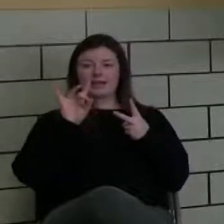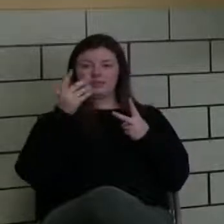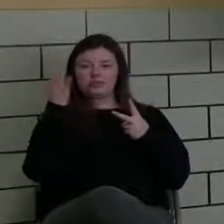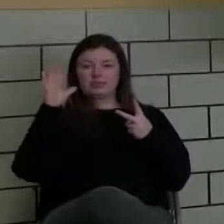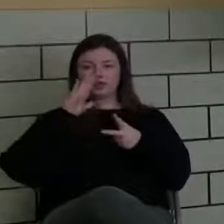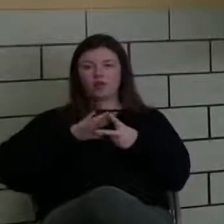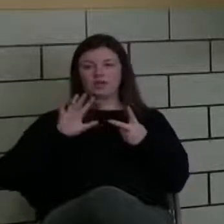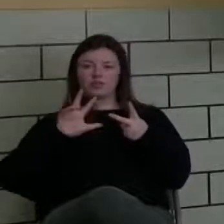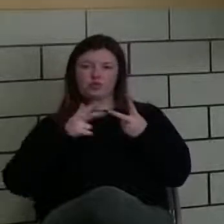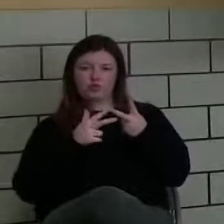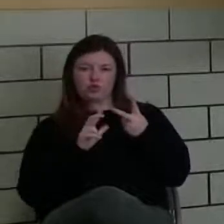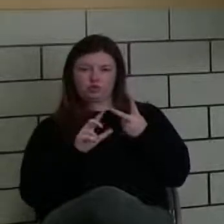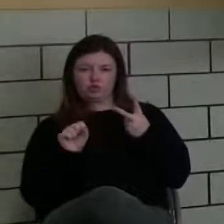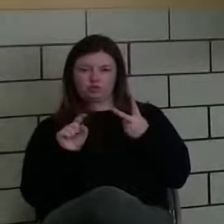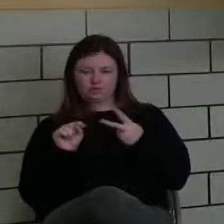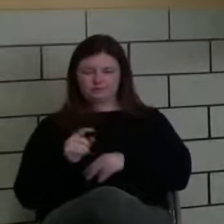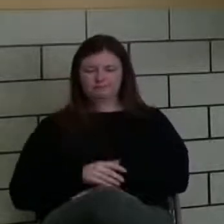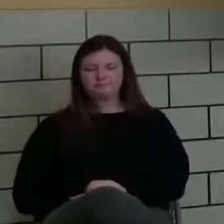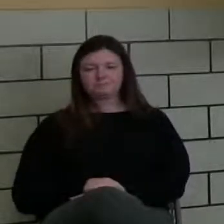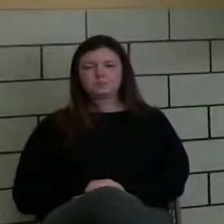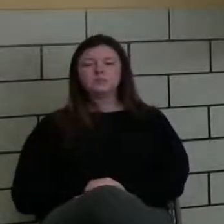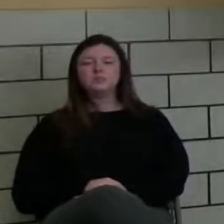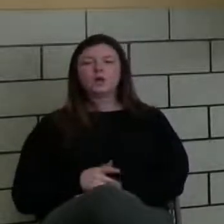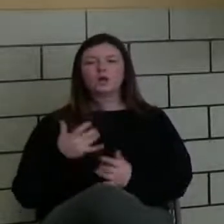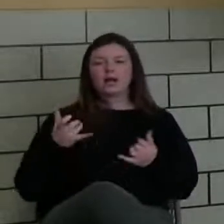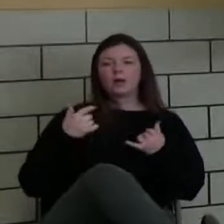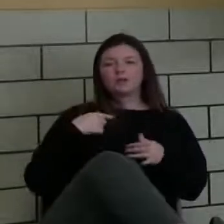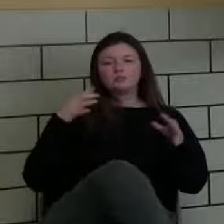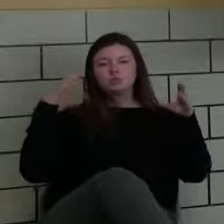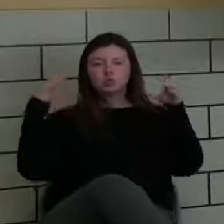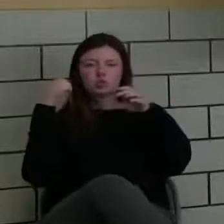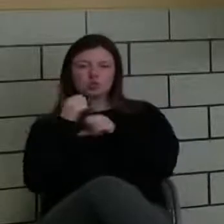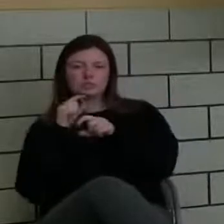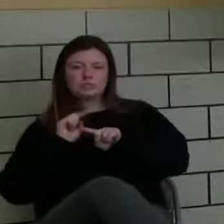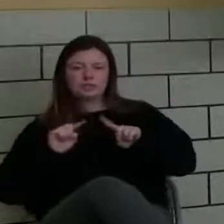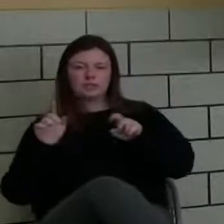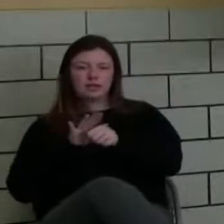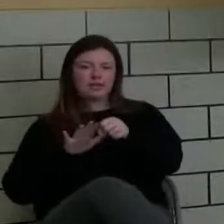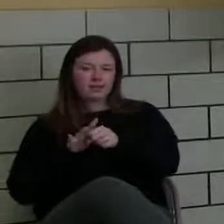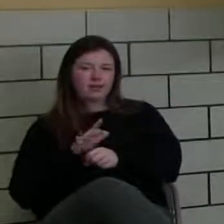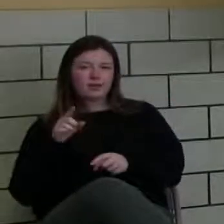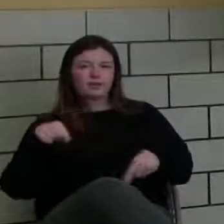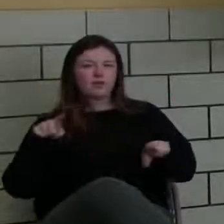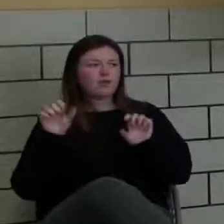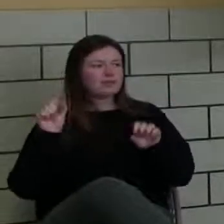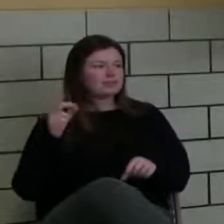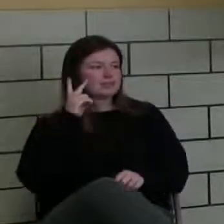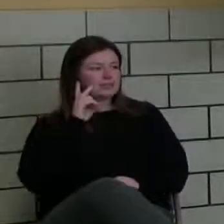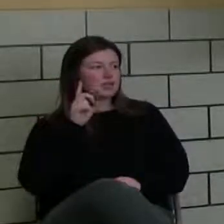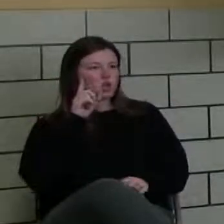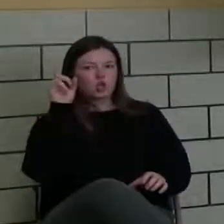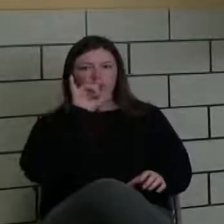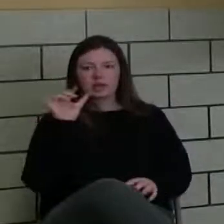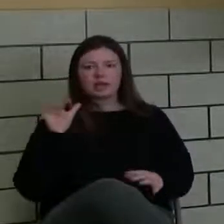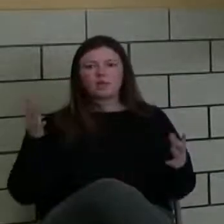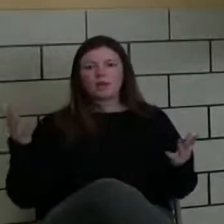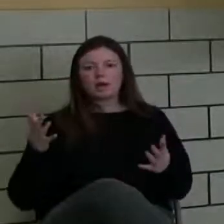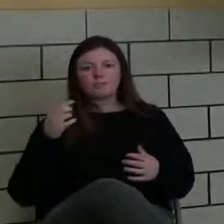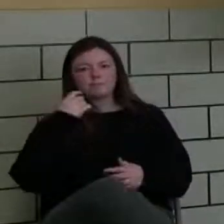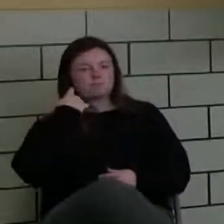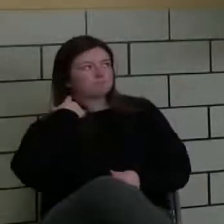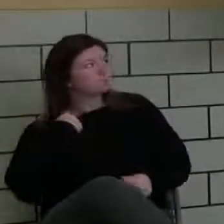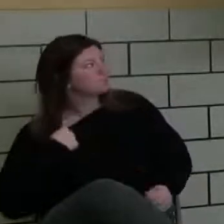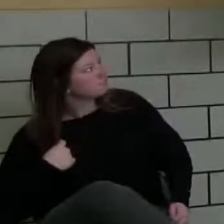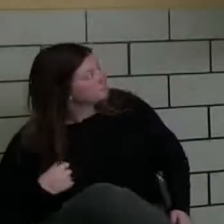plan. But I'll kind of zoom into an area just so you can kind of start to see what does that look like when you kind of take a closer look. What kind of tree